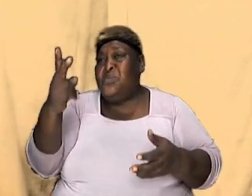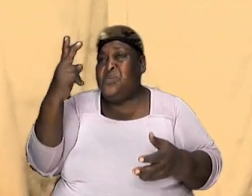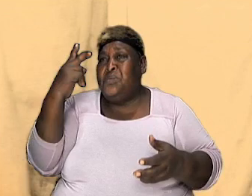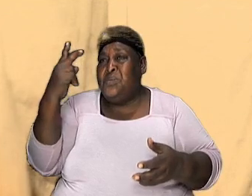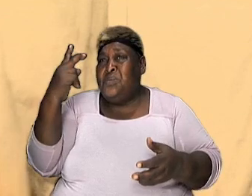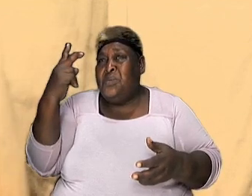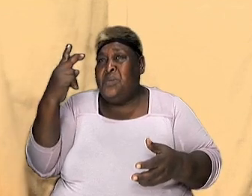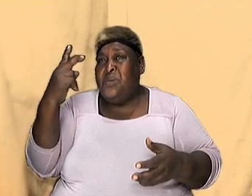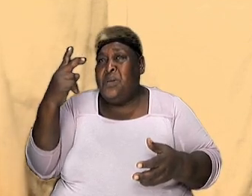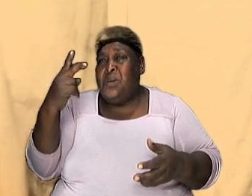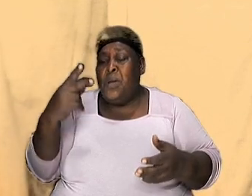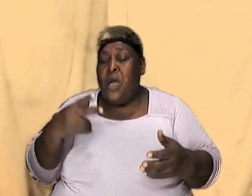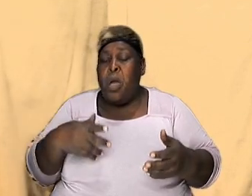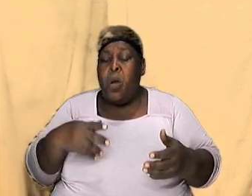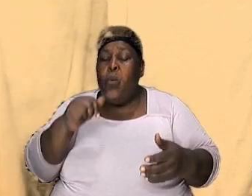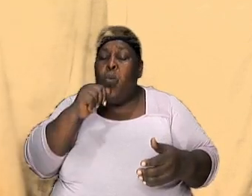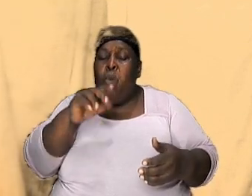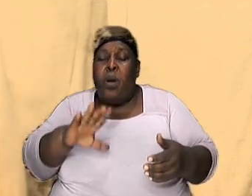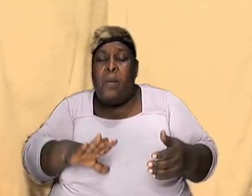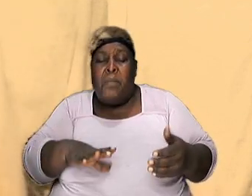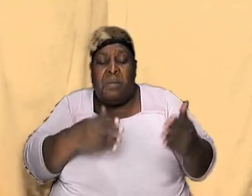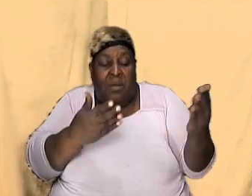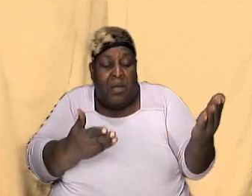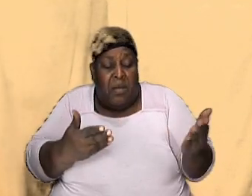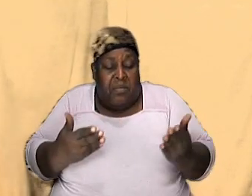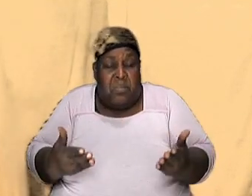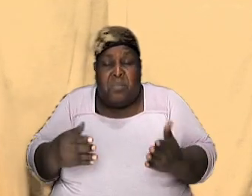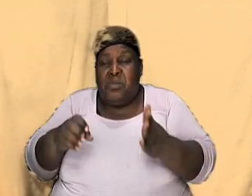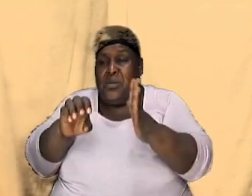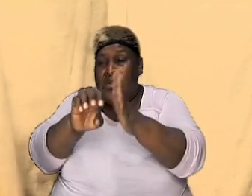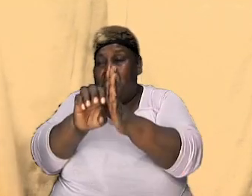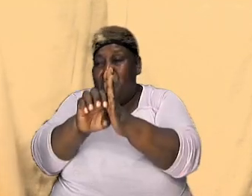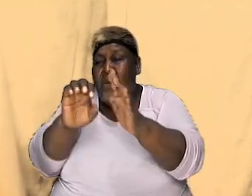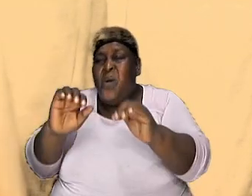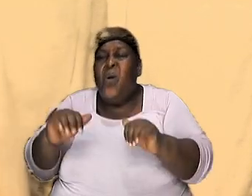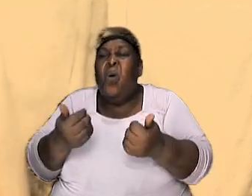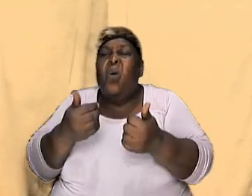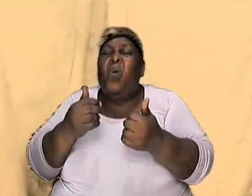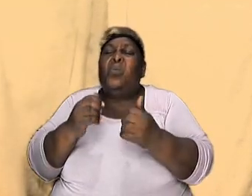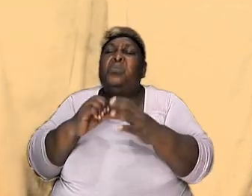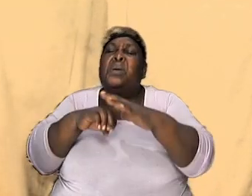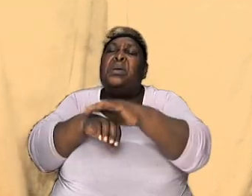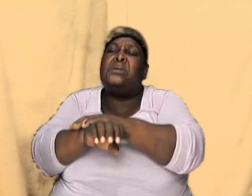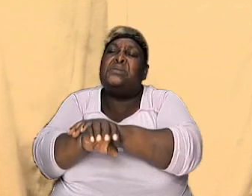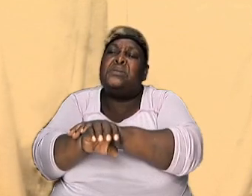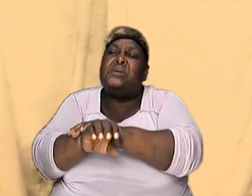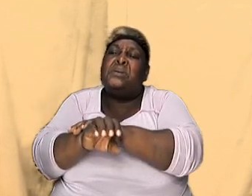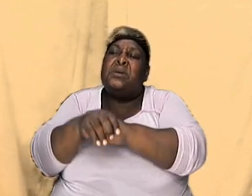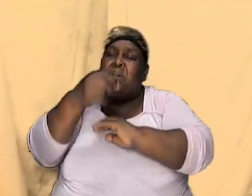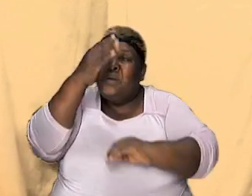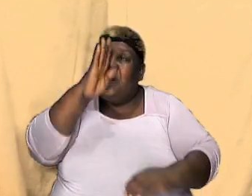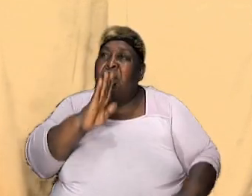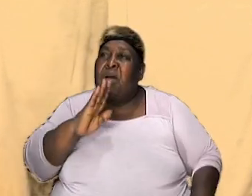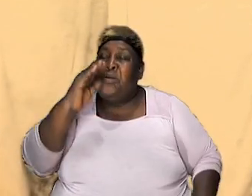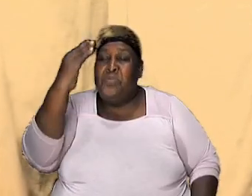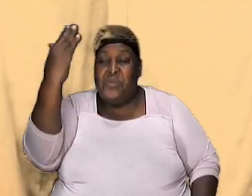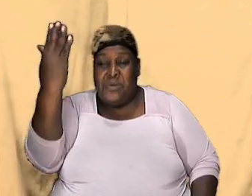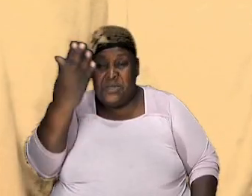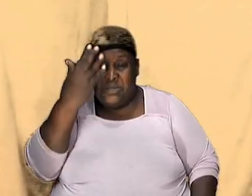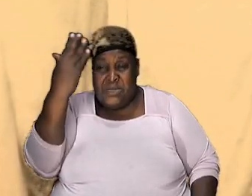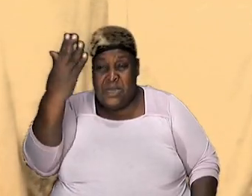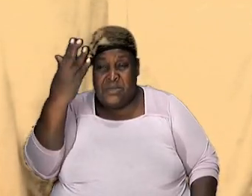woman bringing out that example in terms of how she got into the presence of Almighty God. Amen. And there were